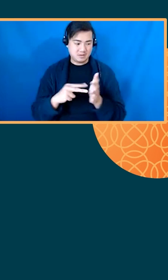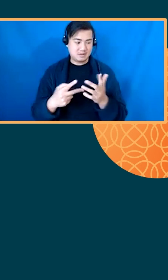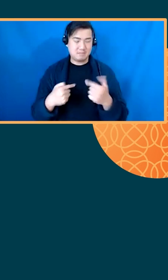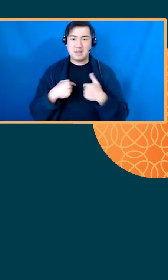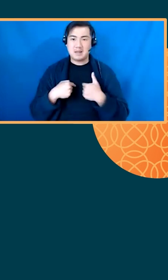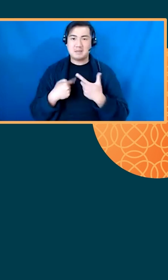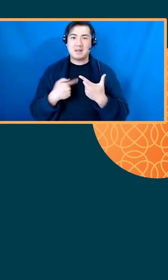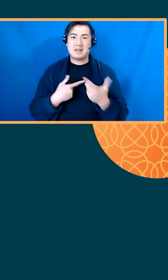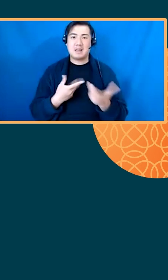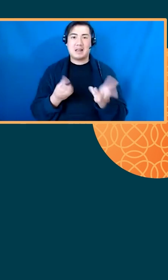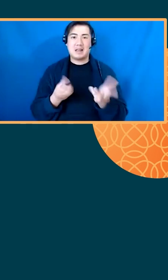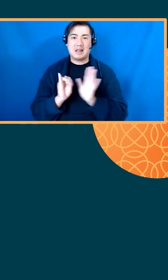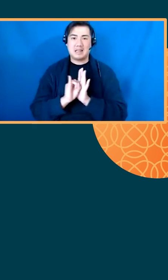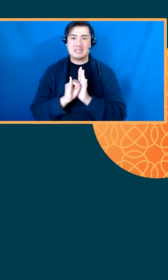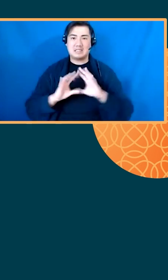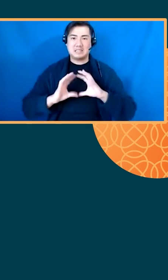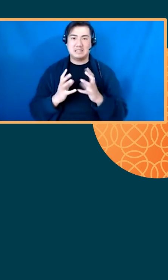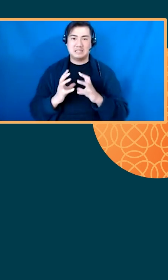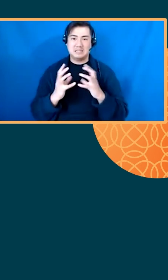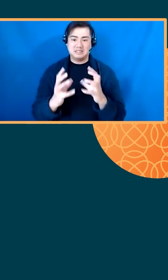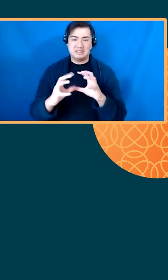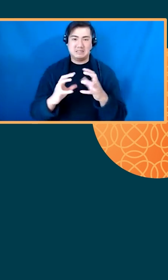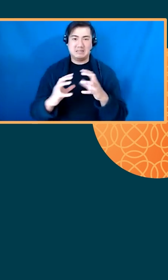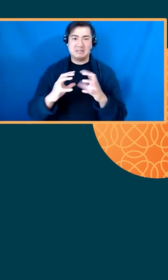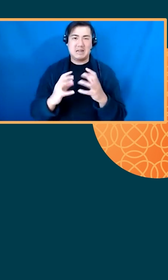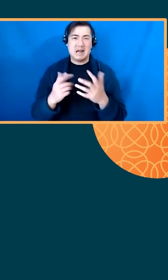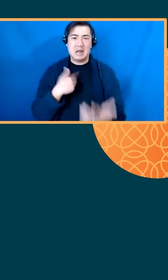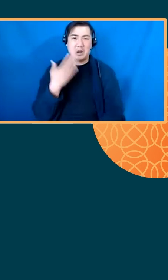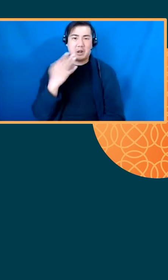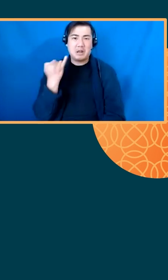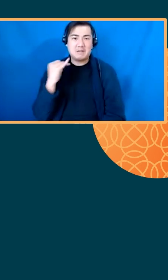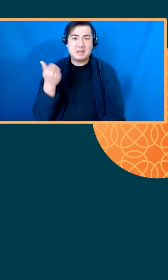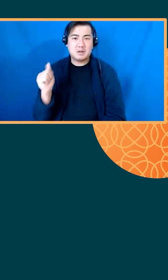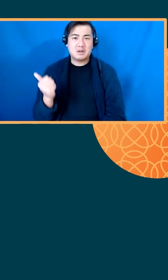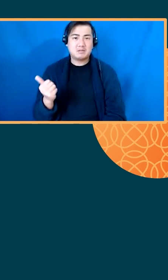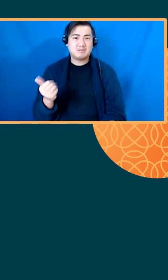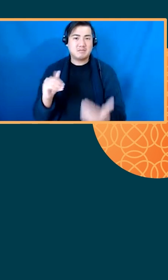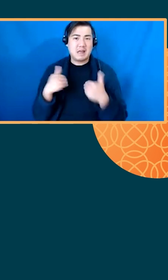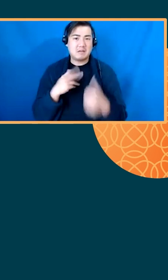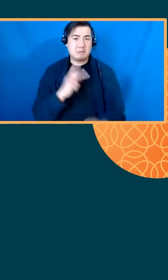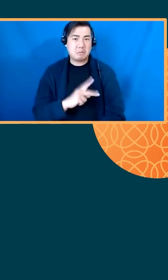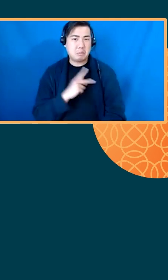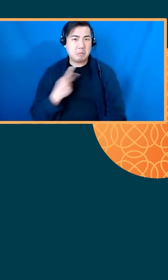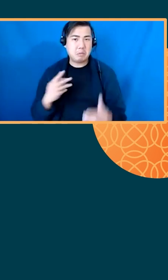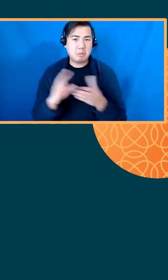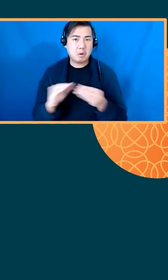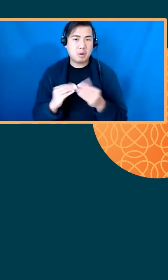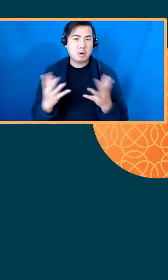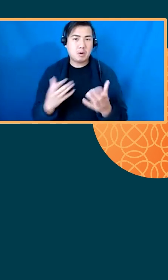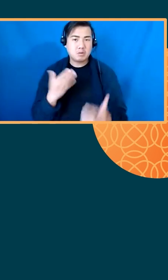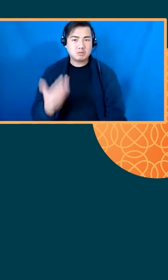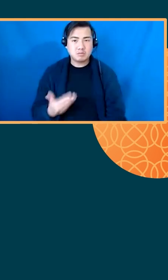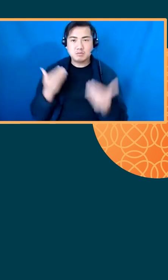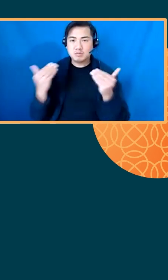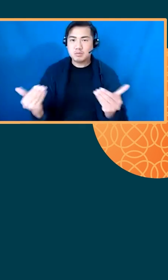be? I don't know if anyone can relate to or has a personal story in the audience. If so, please do put it in the chat so